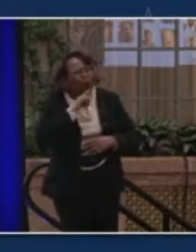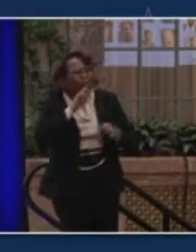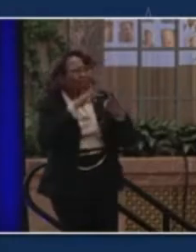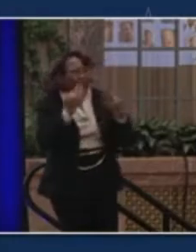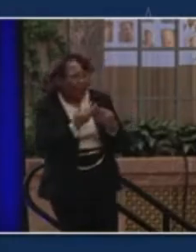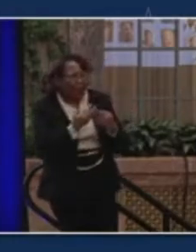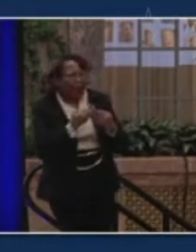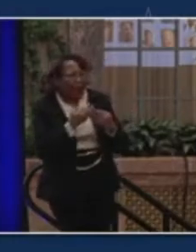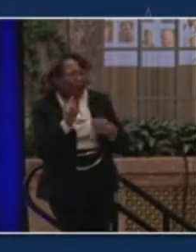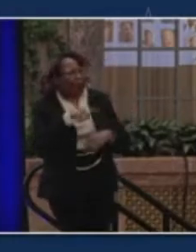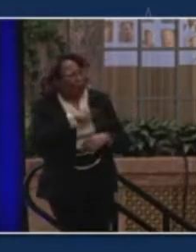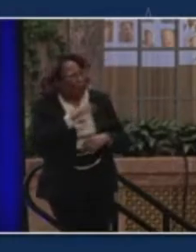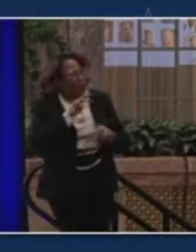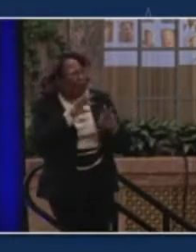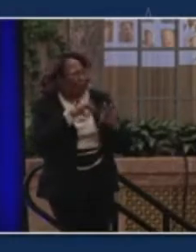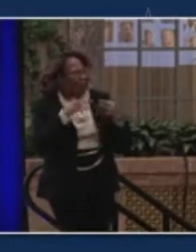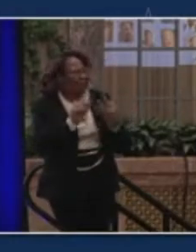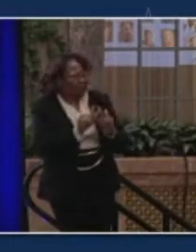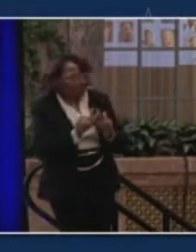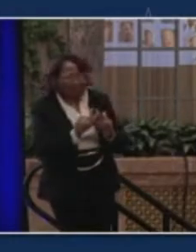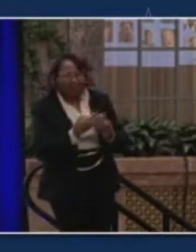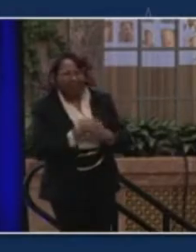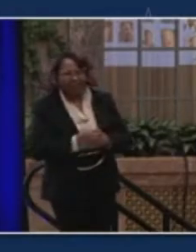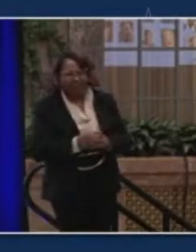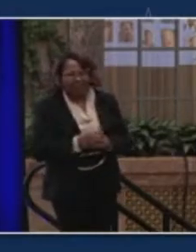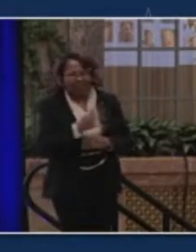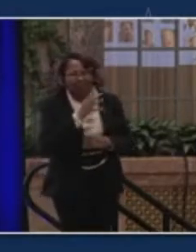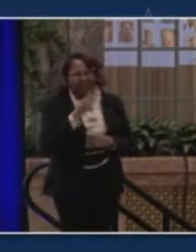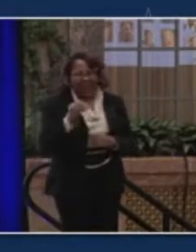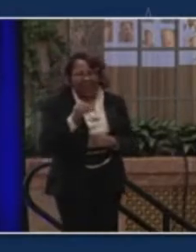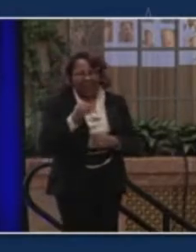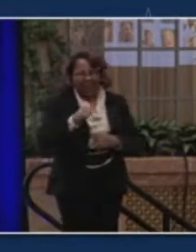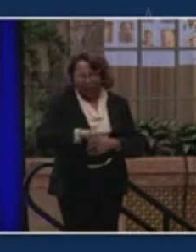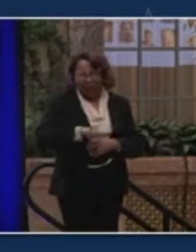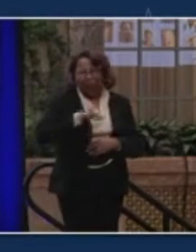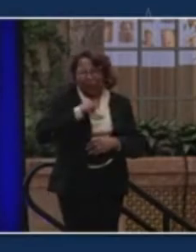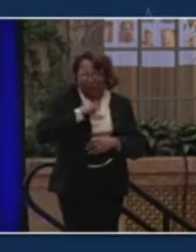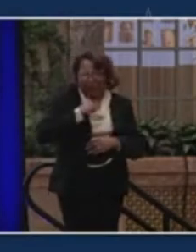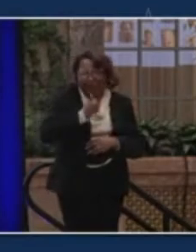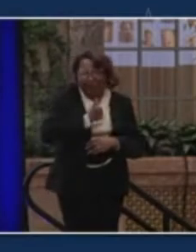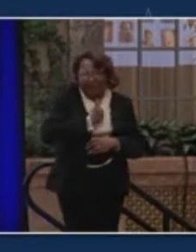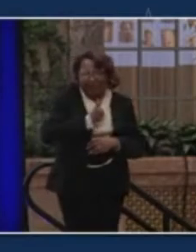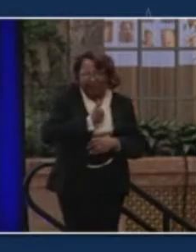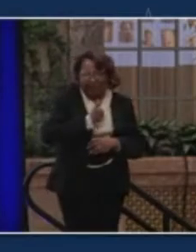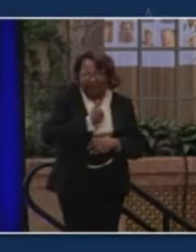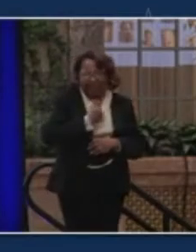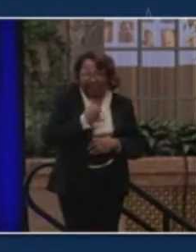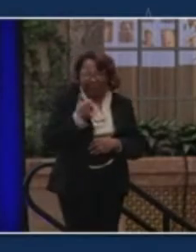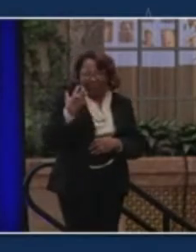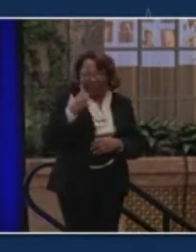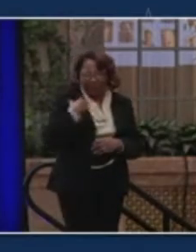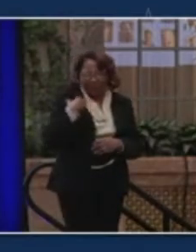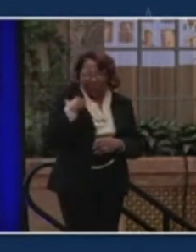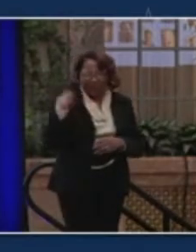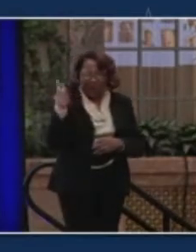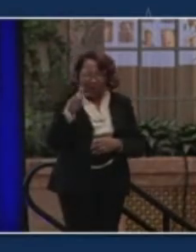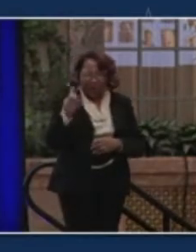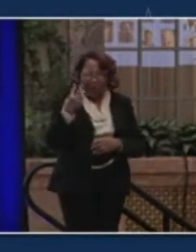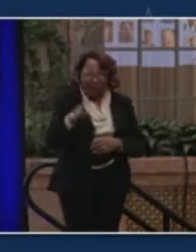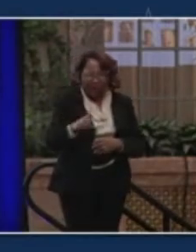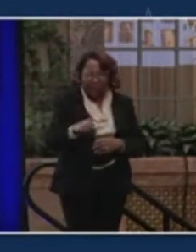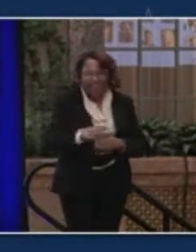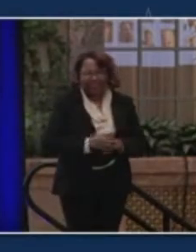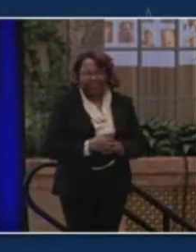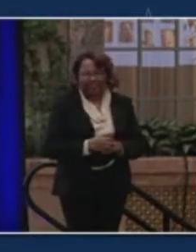That was a Washington family, and we still are. You'd be surprised when you just mention the name Harold Washington, the response that you